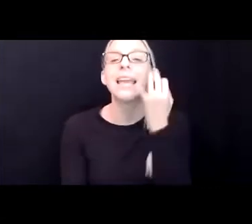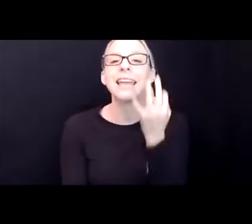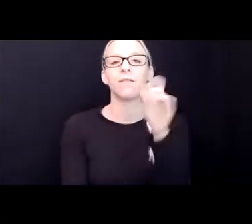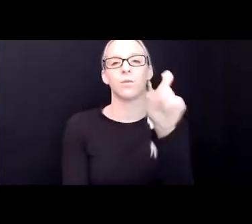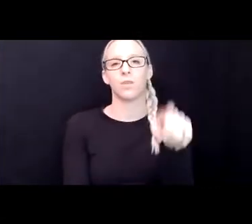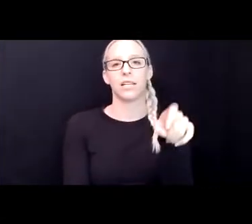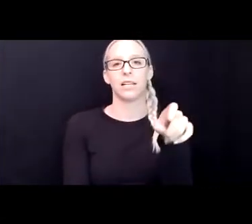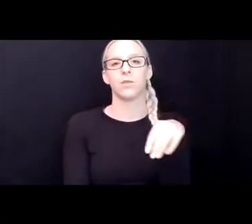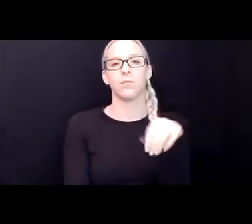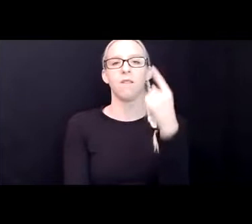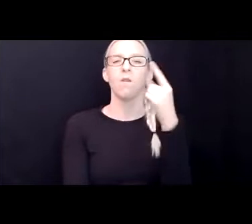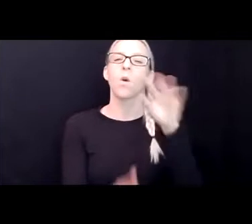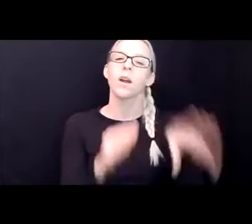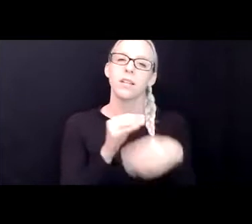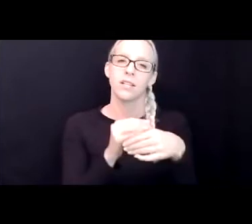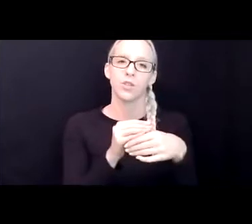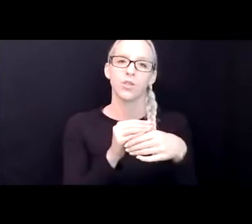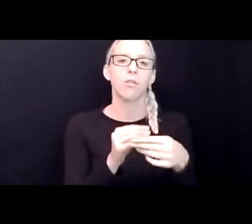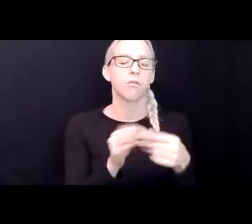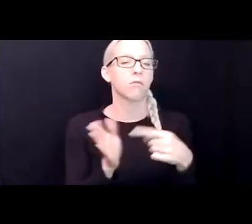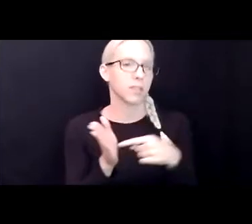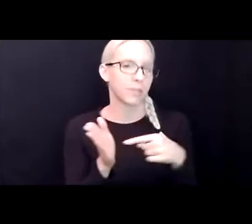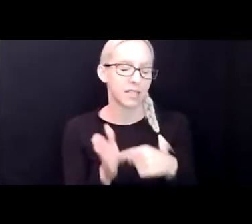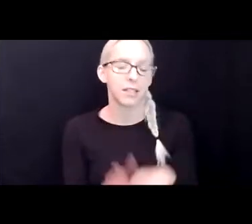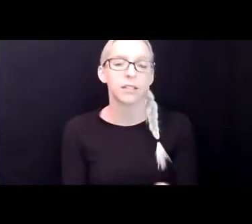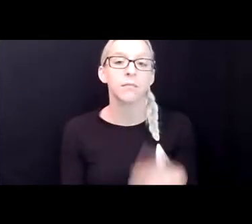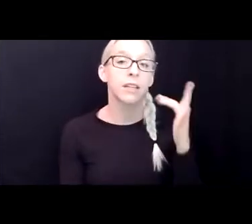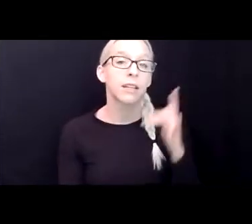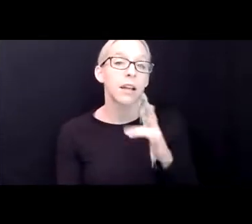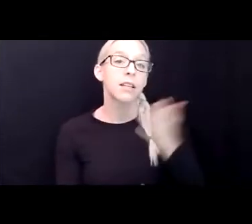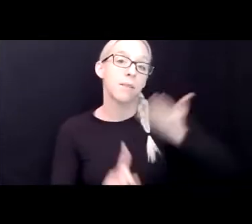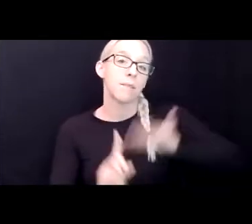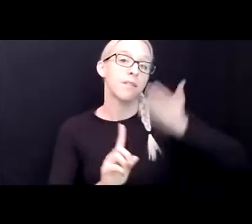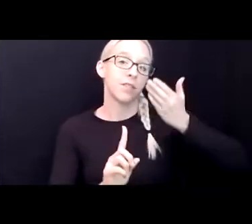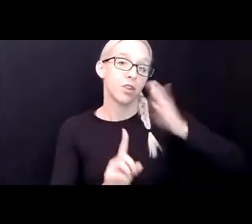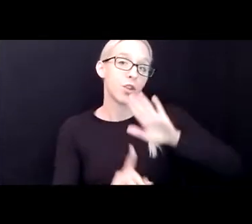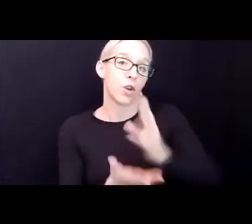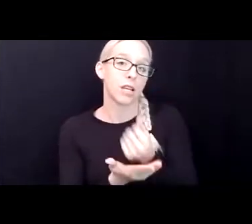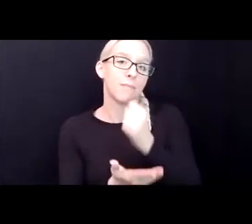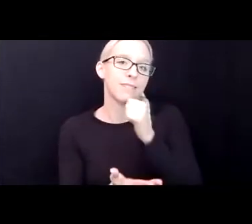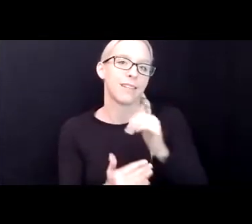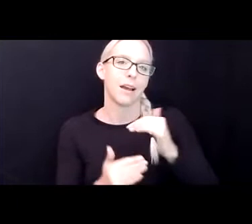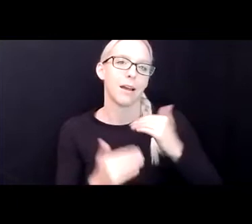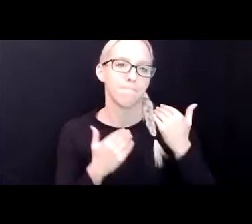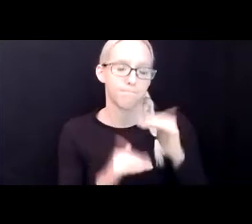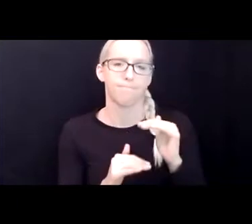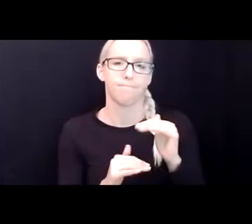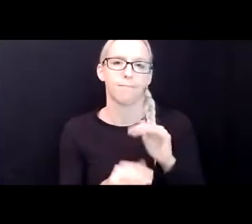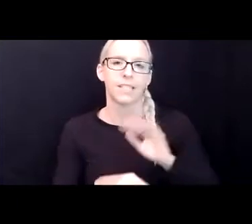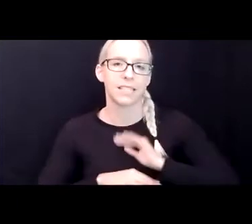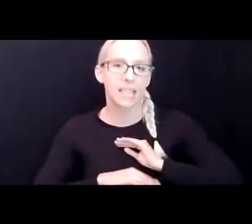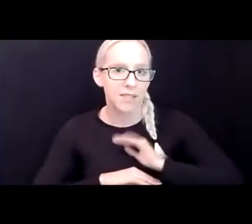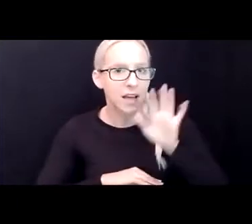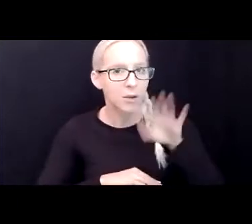of those extra expenses, because the beneficiary's income is not sufficient, we would want to move money out of one of these other special